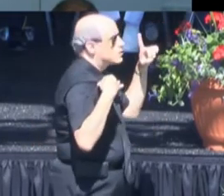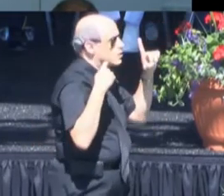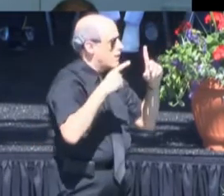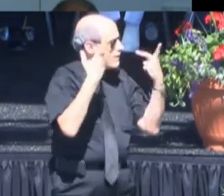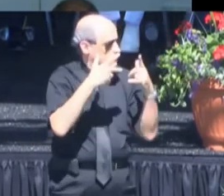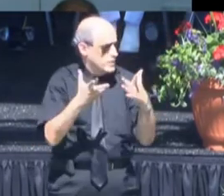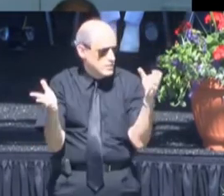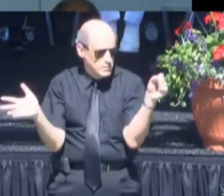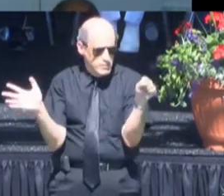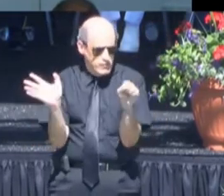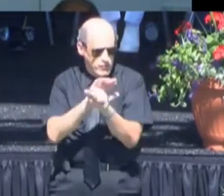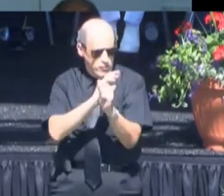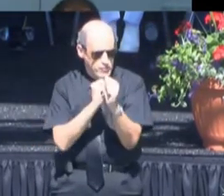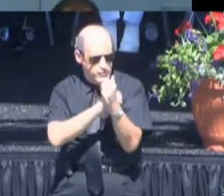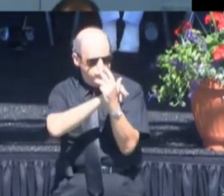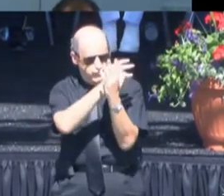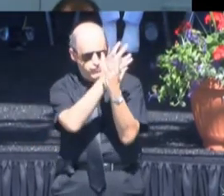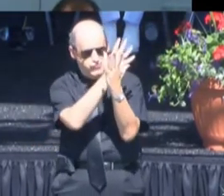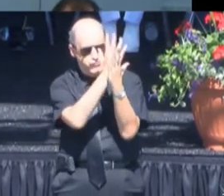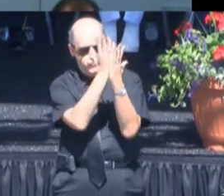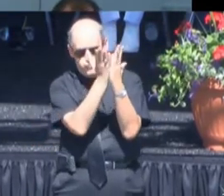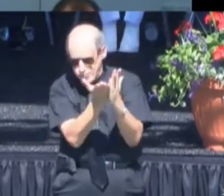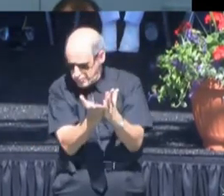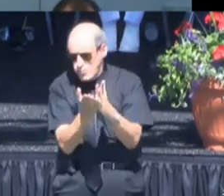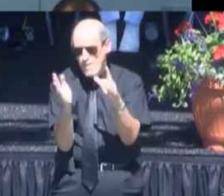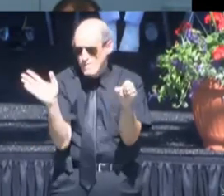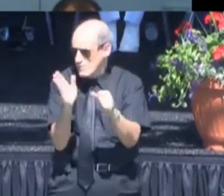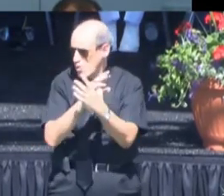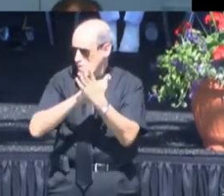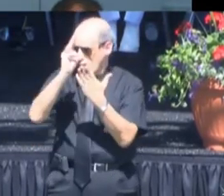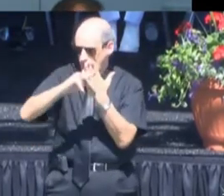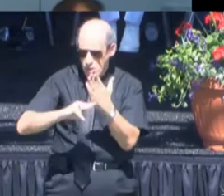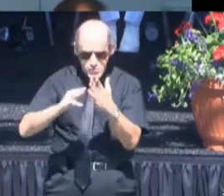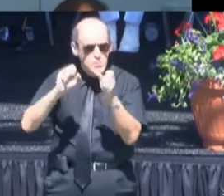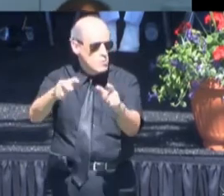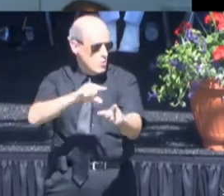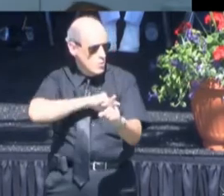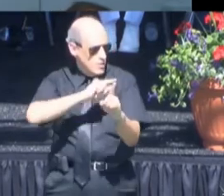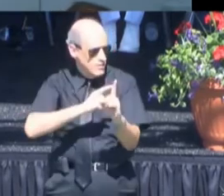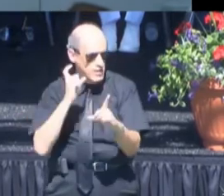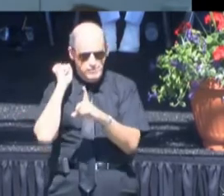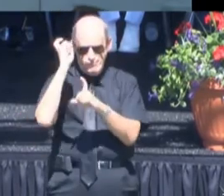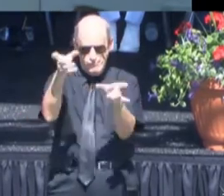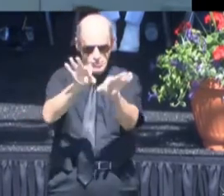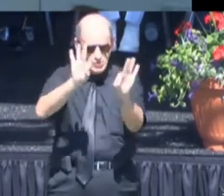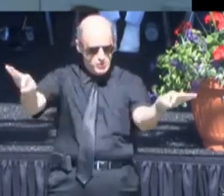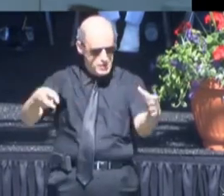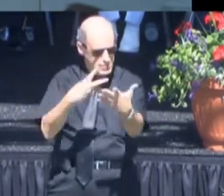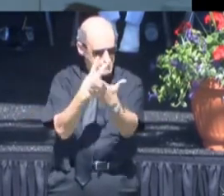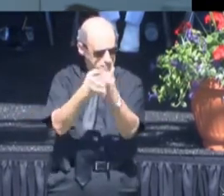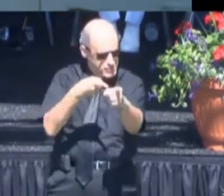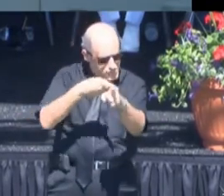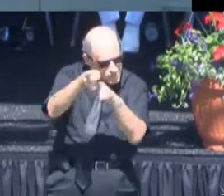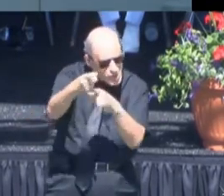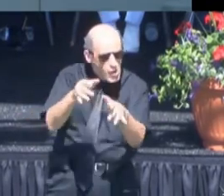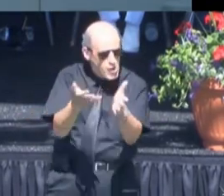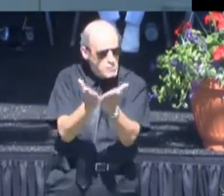prescribed curriculum and are therefore qualified to be awarded the degree of Master of Marine